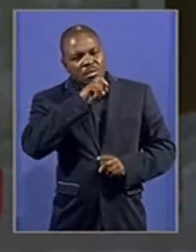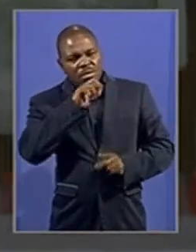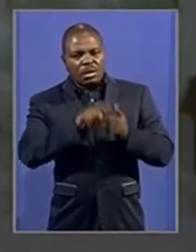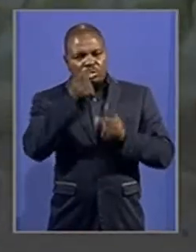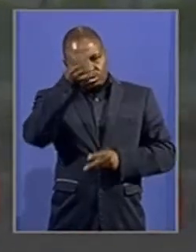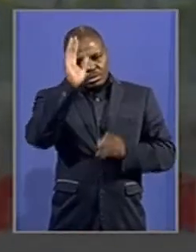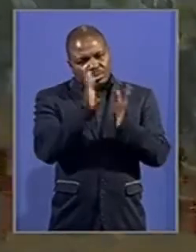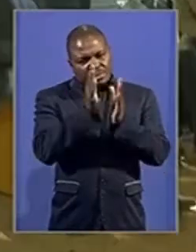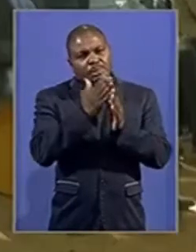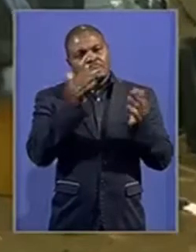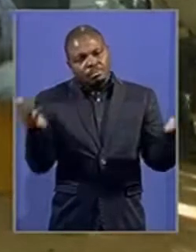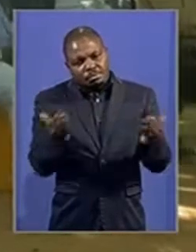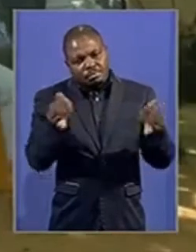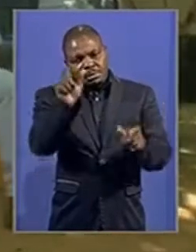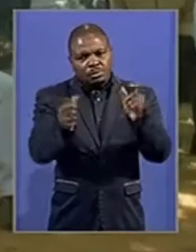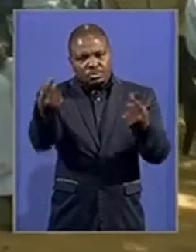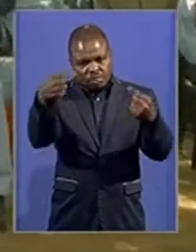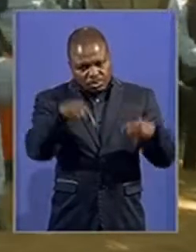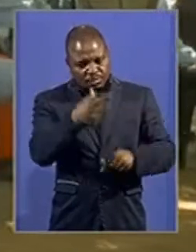rotloetsa baagi go entiwa.